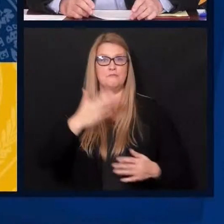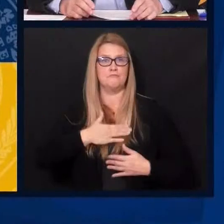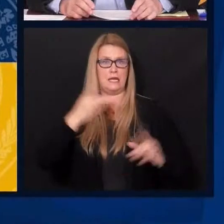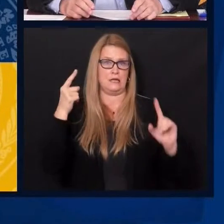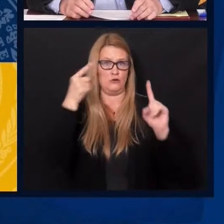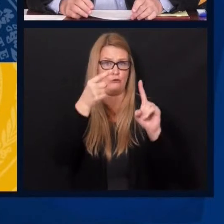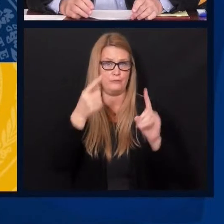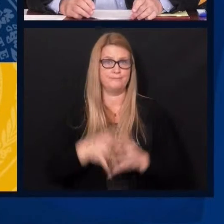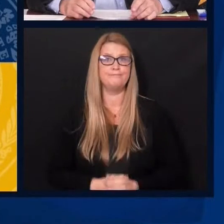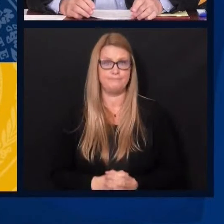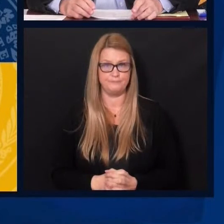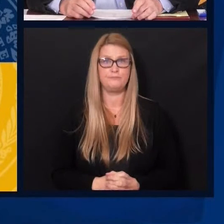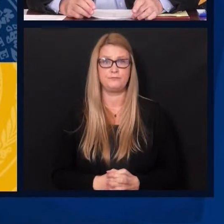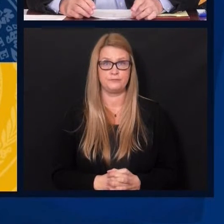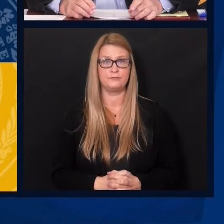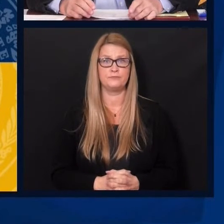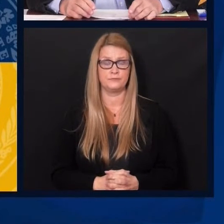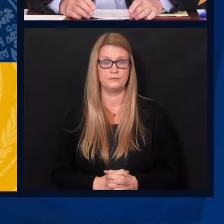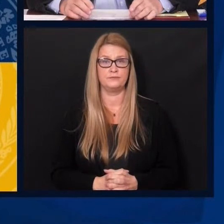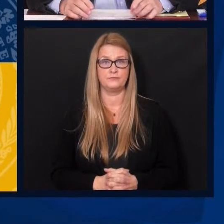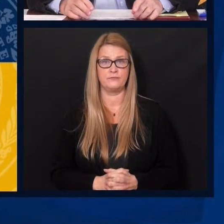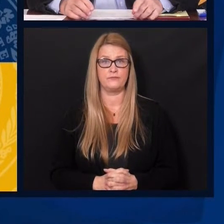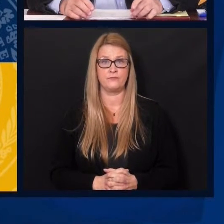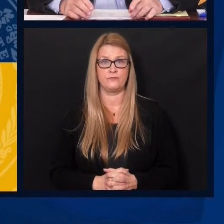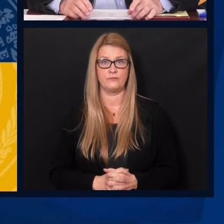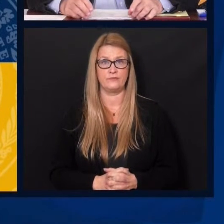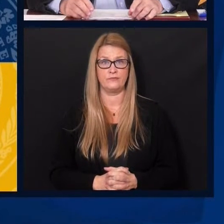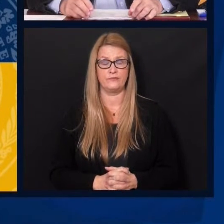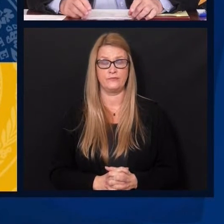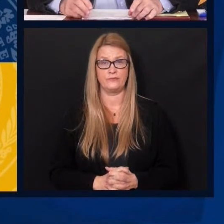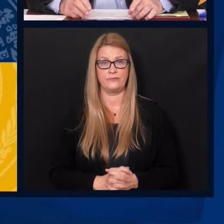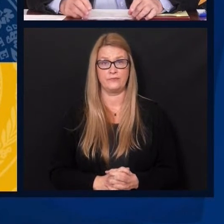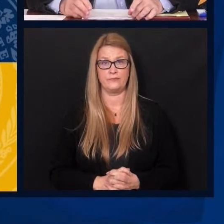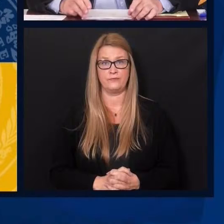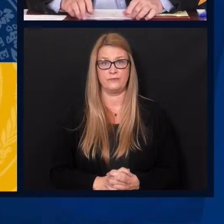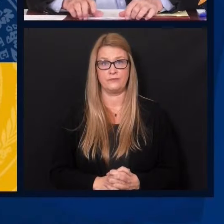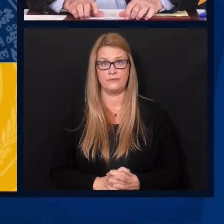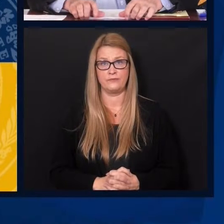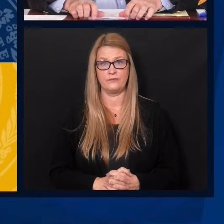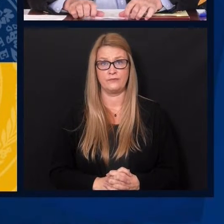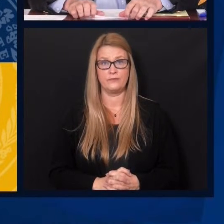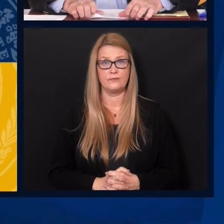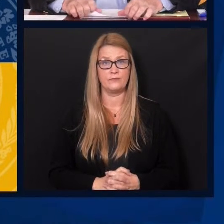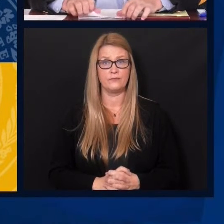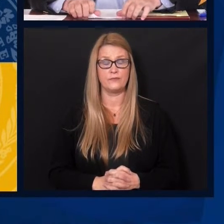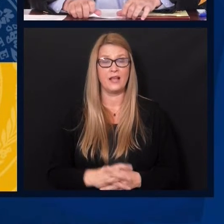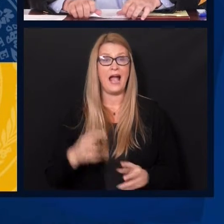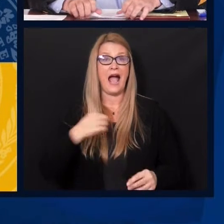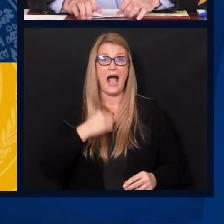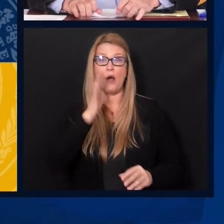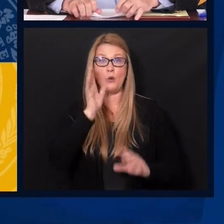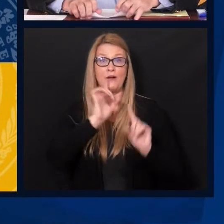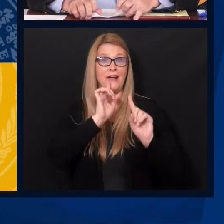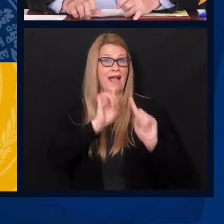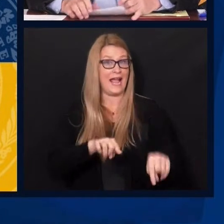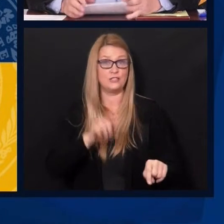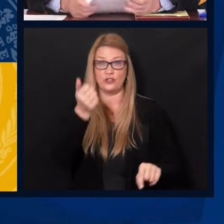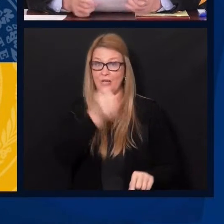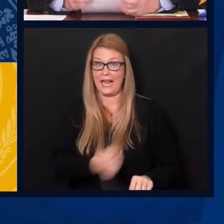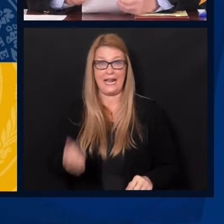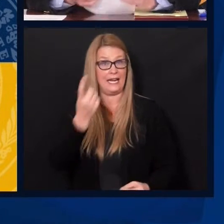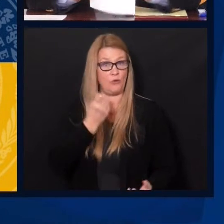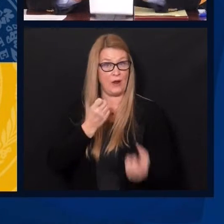upon. Now, with that being said, you know, I'll take any question that you call in